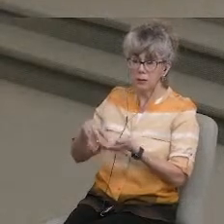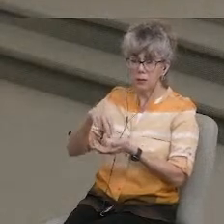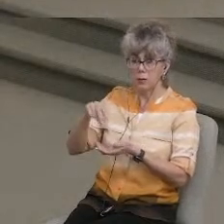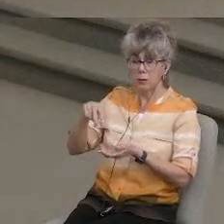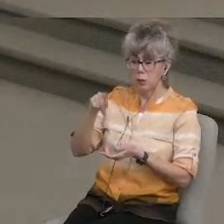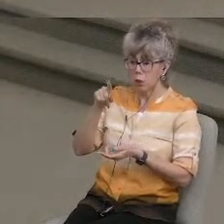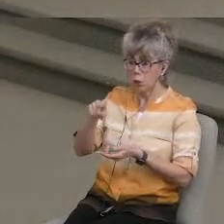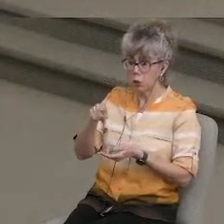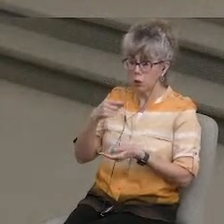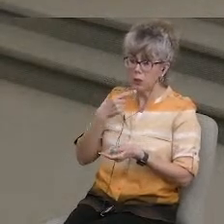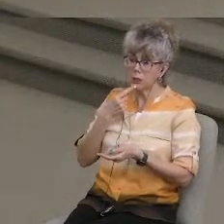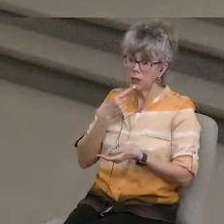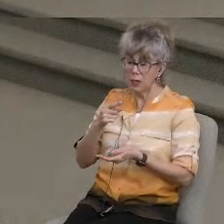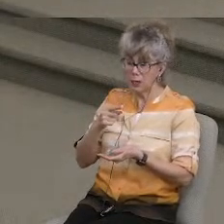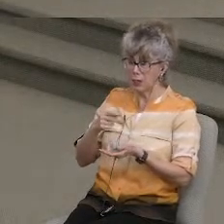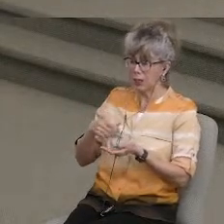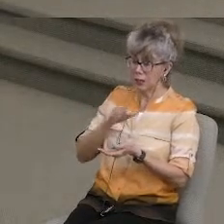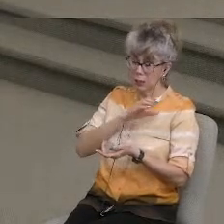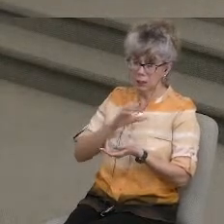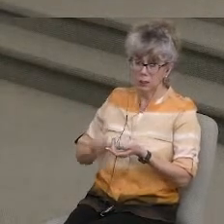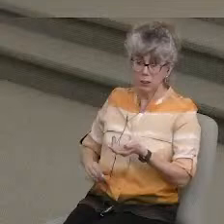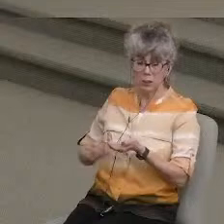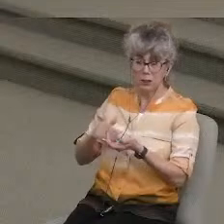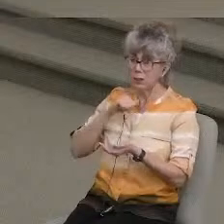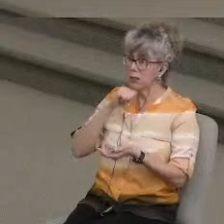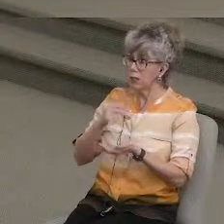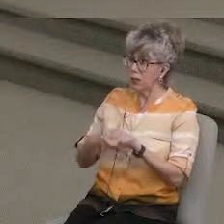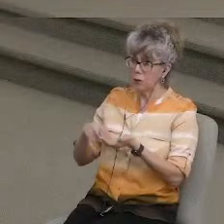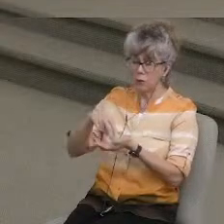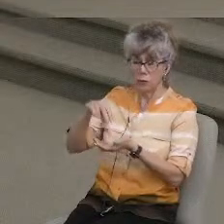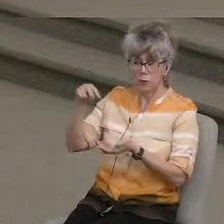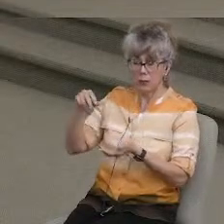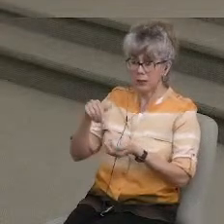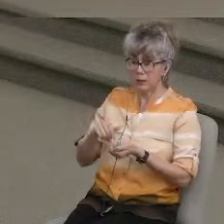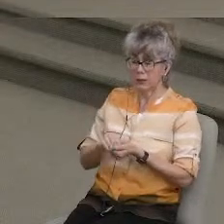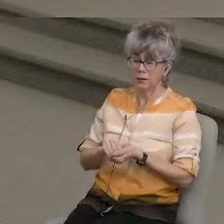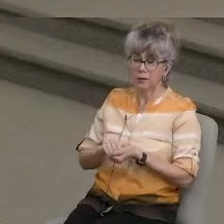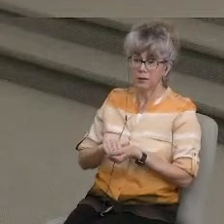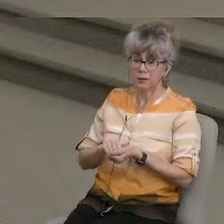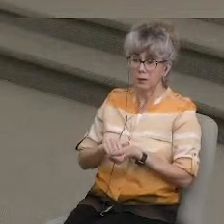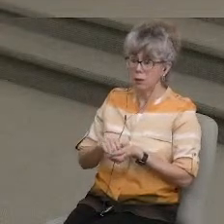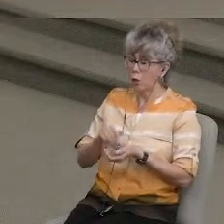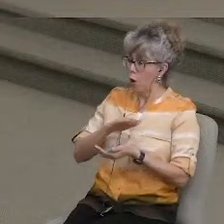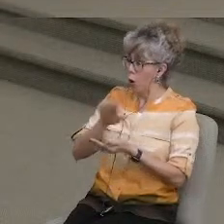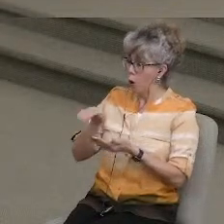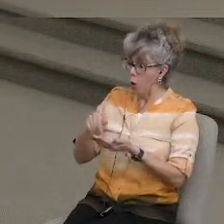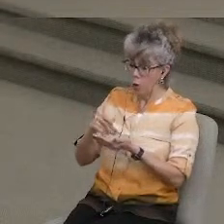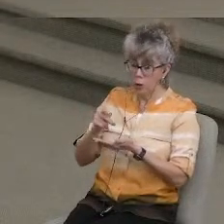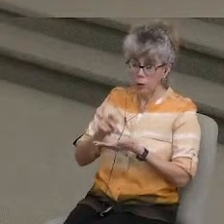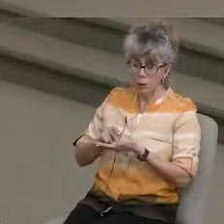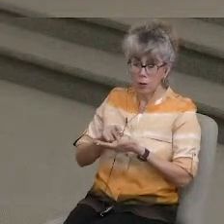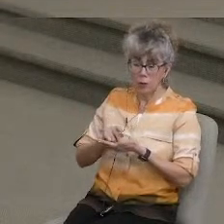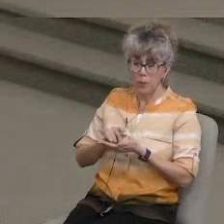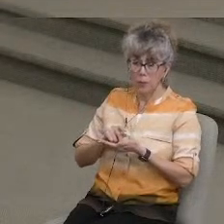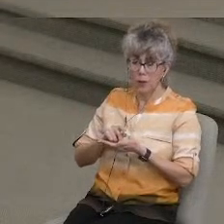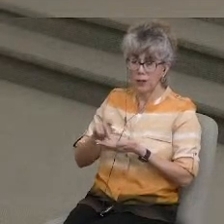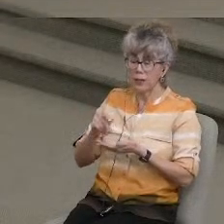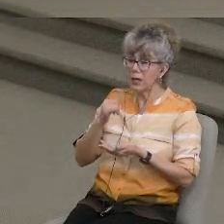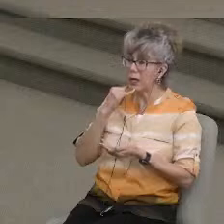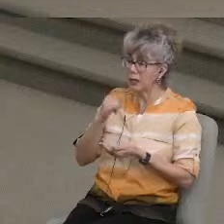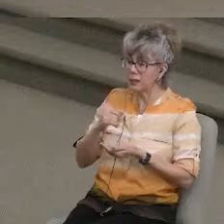if Christ has not been raised, all of our preaching is useless. And so is your